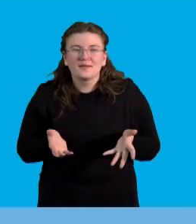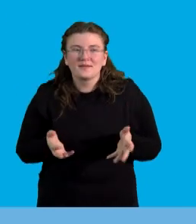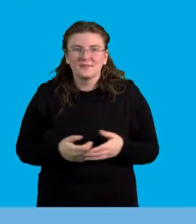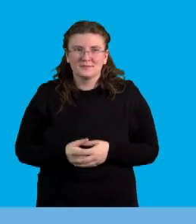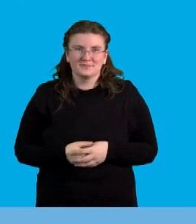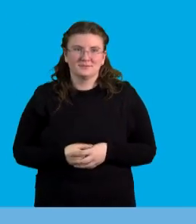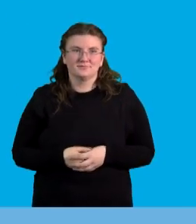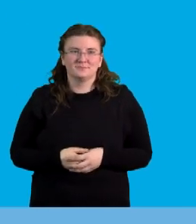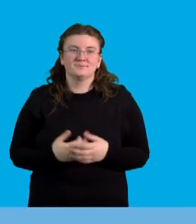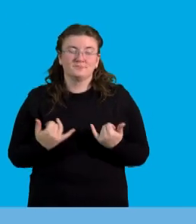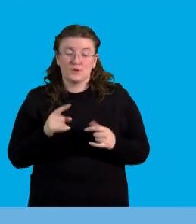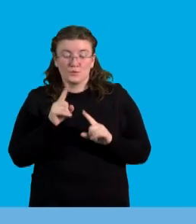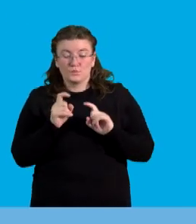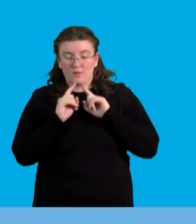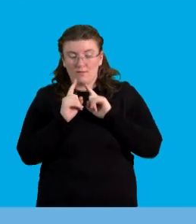So to answer now the question,